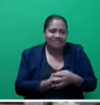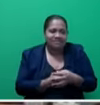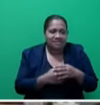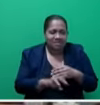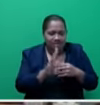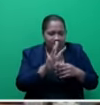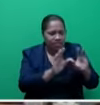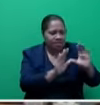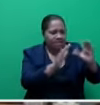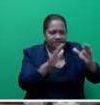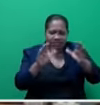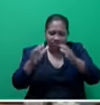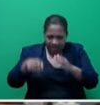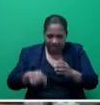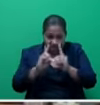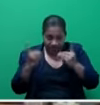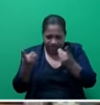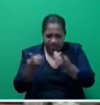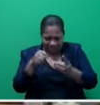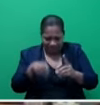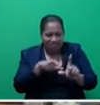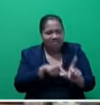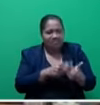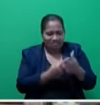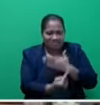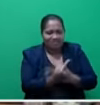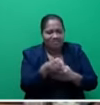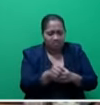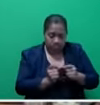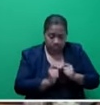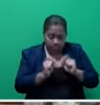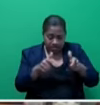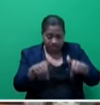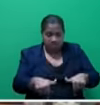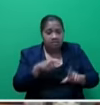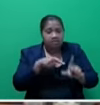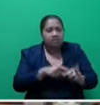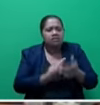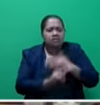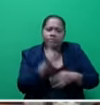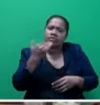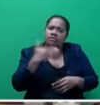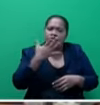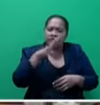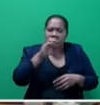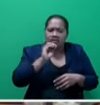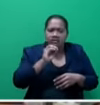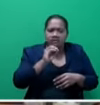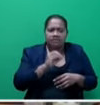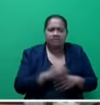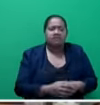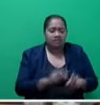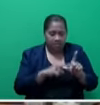divisions to date this year. Honourable Speaker, since the beginning of this fiscal year, 115 EIA